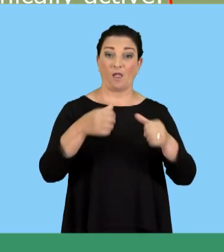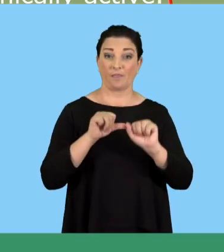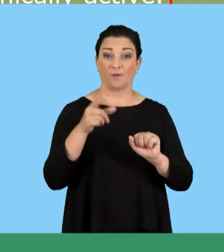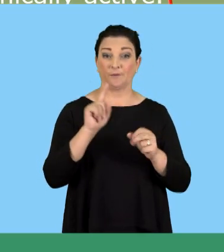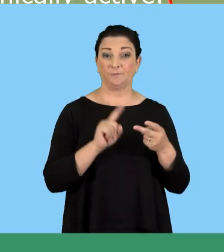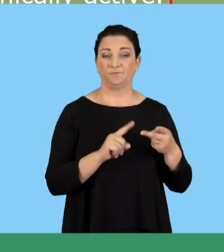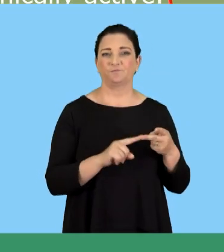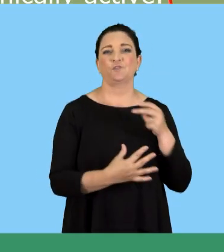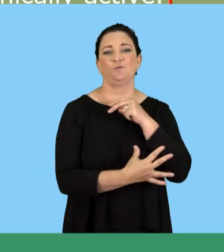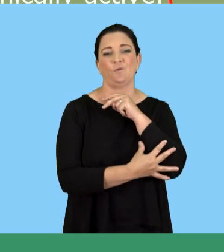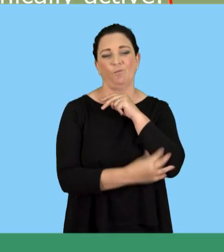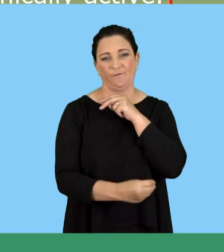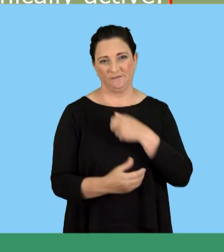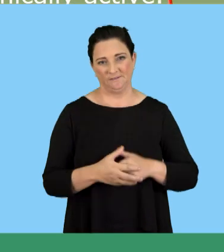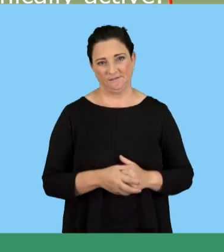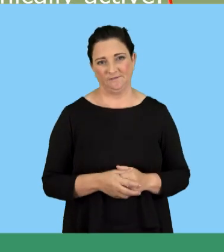now poverty.